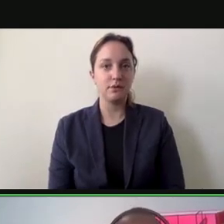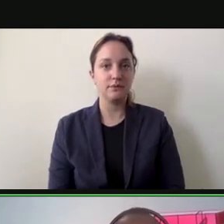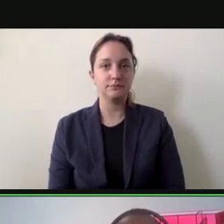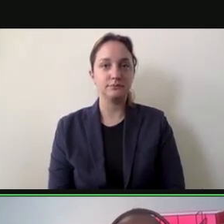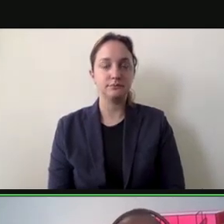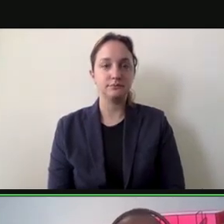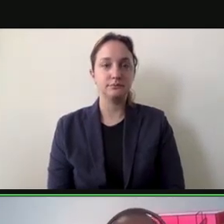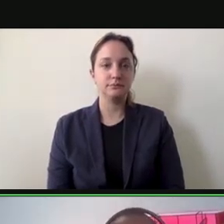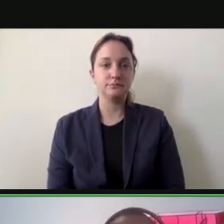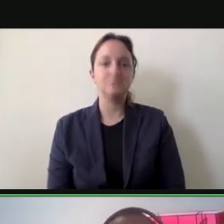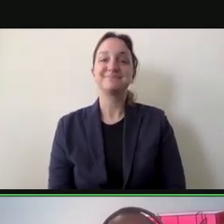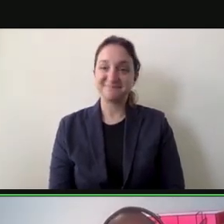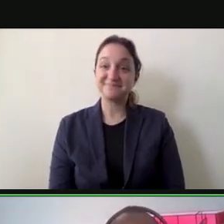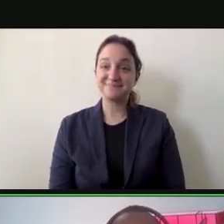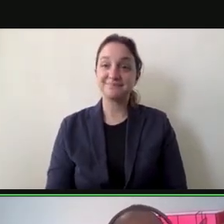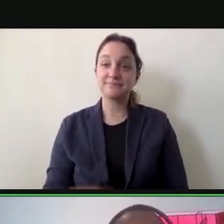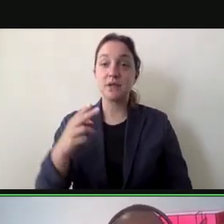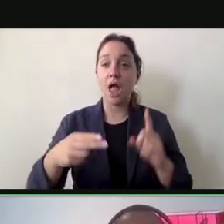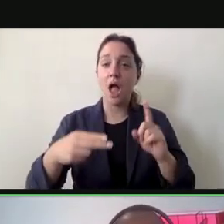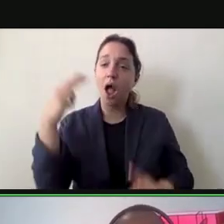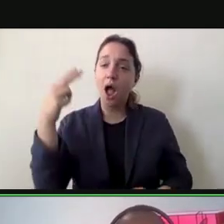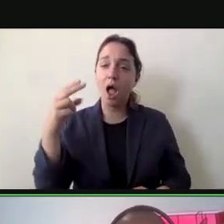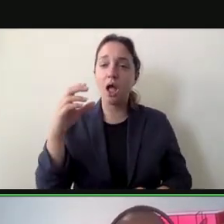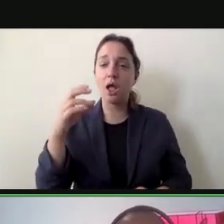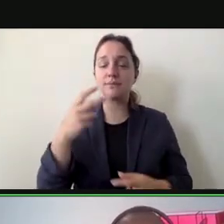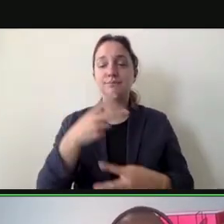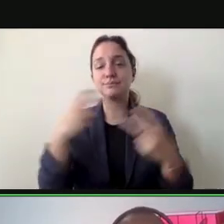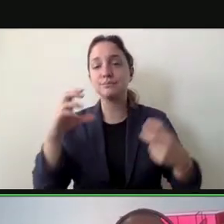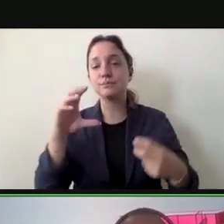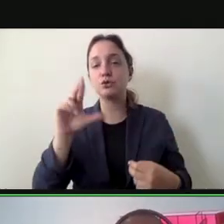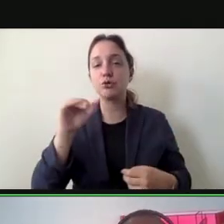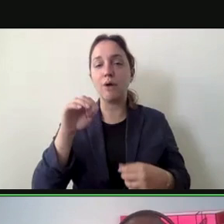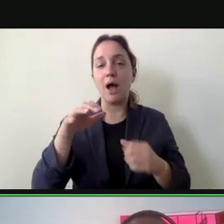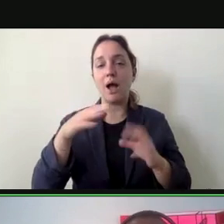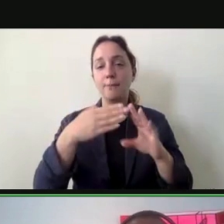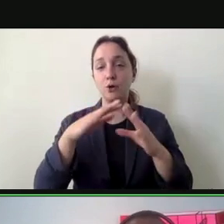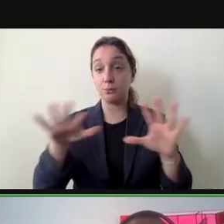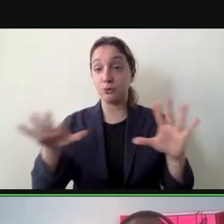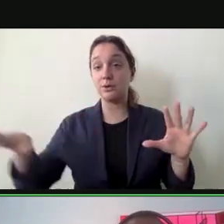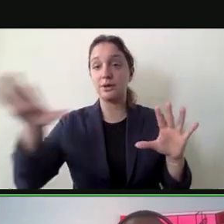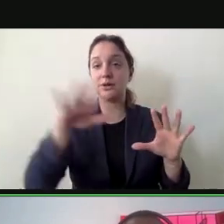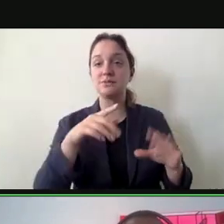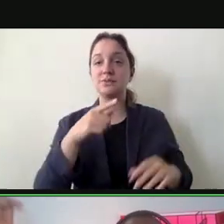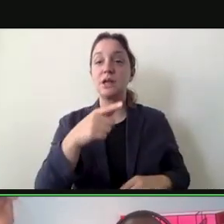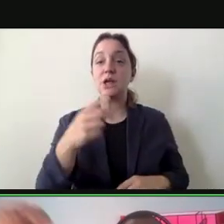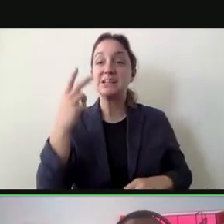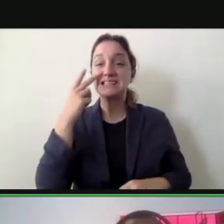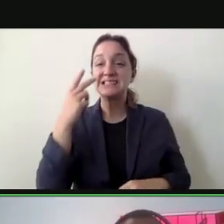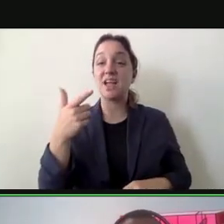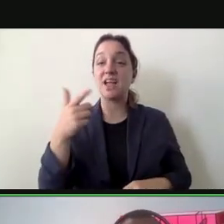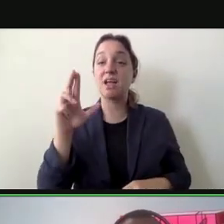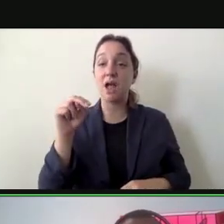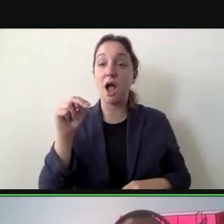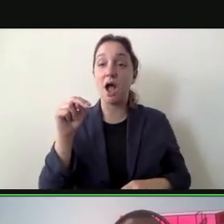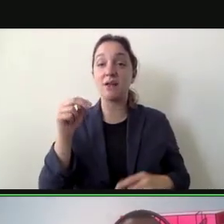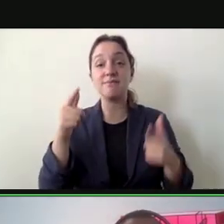And in the high crime communities that these young people come from, gun violence has declined by